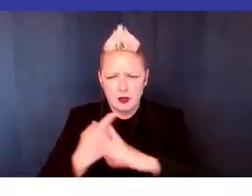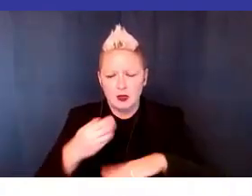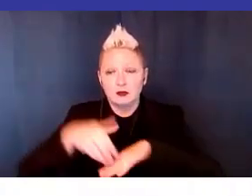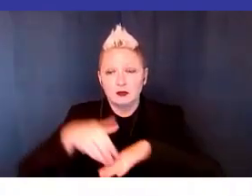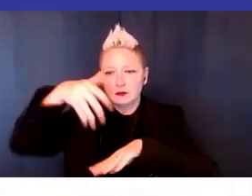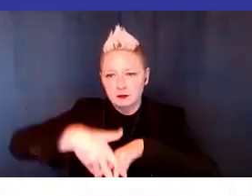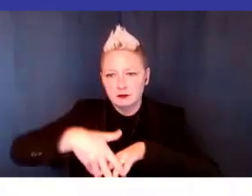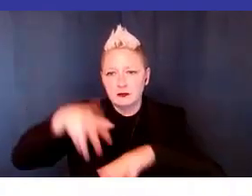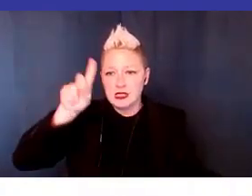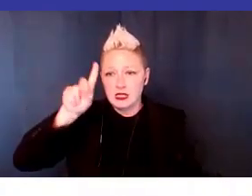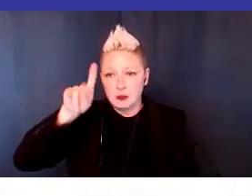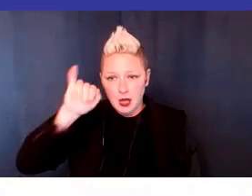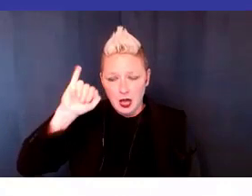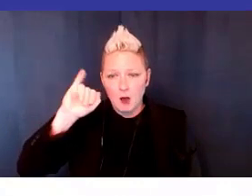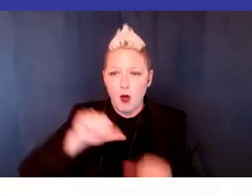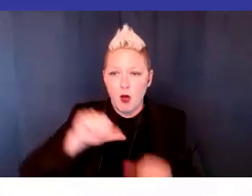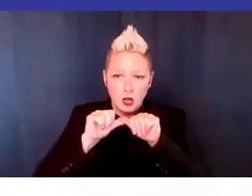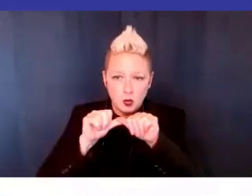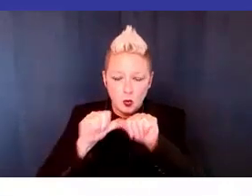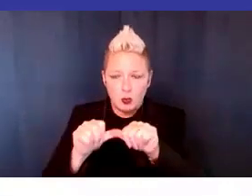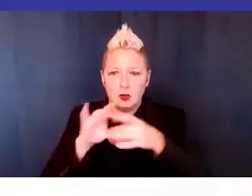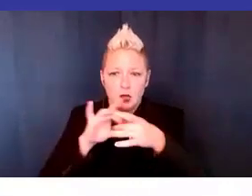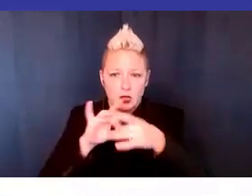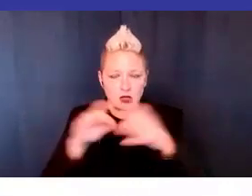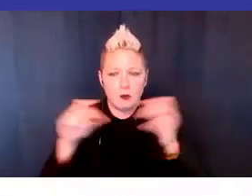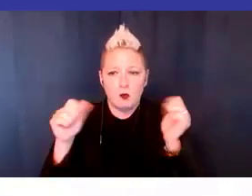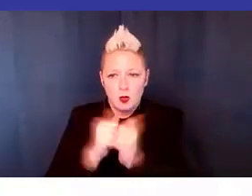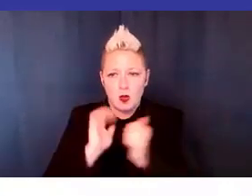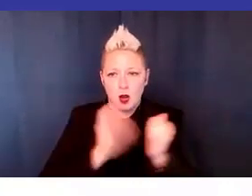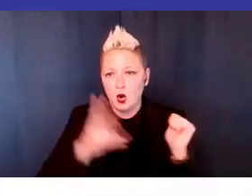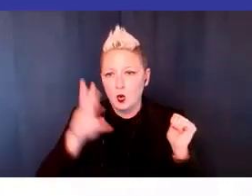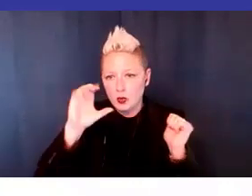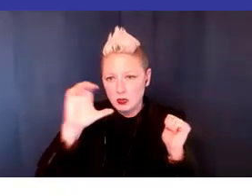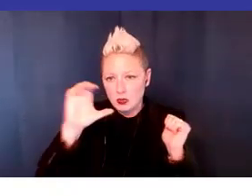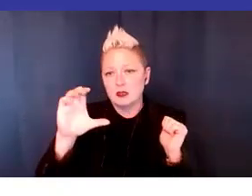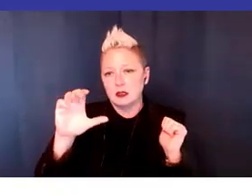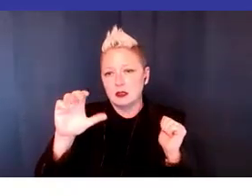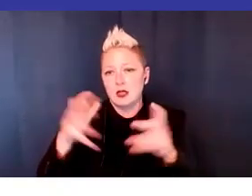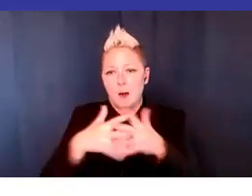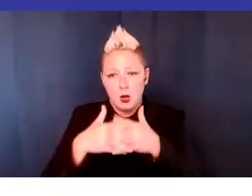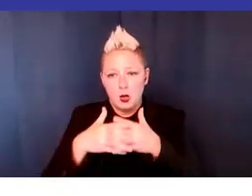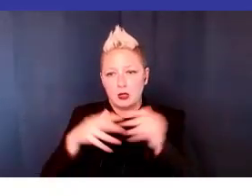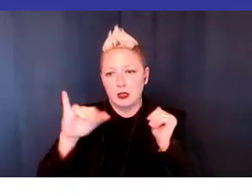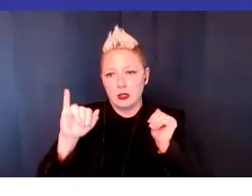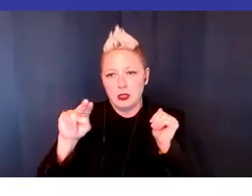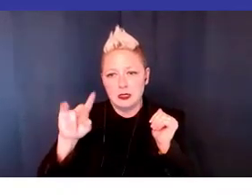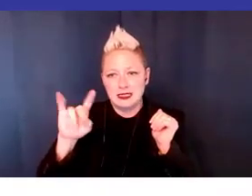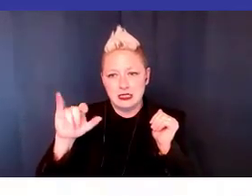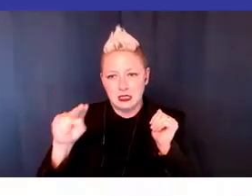and maintain our ongoing relationships with our Wisconsin American Indian nations.